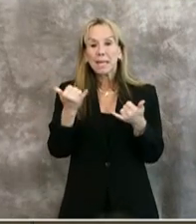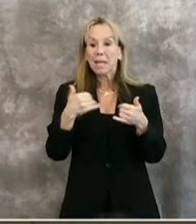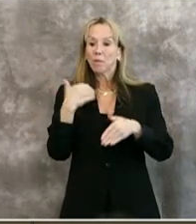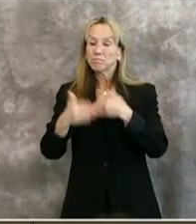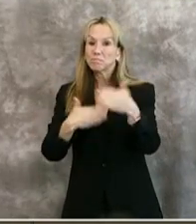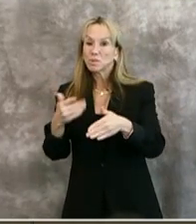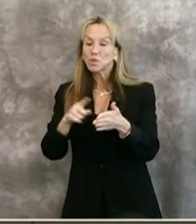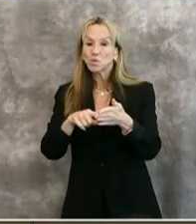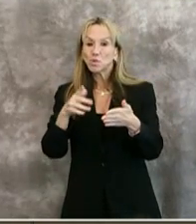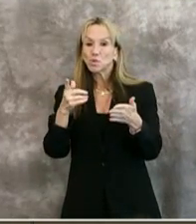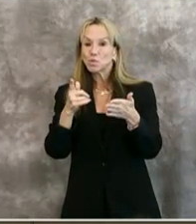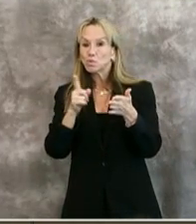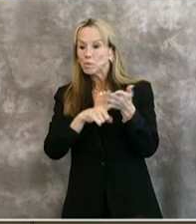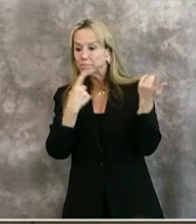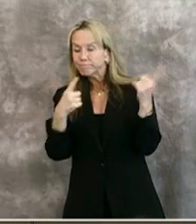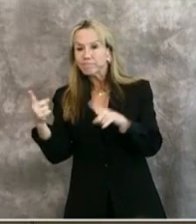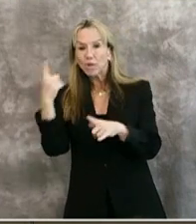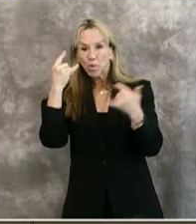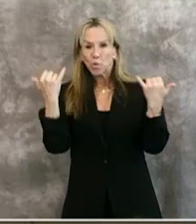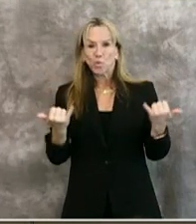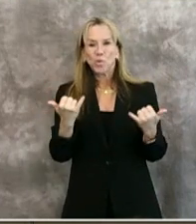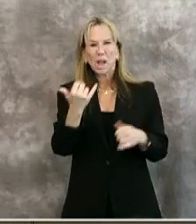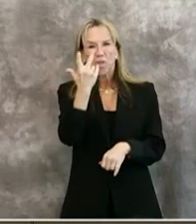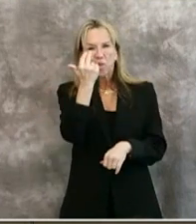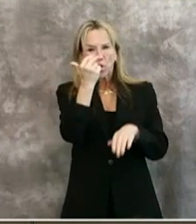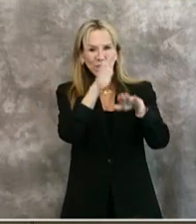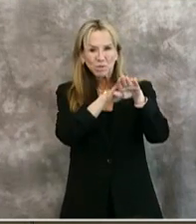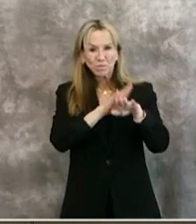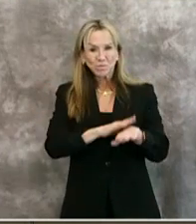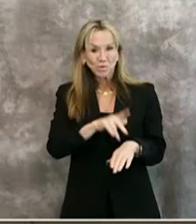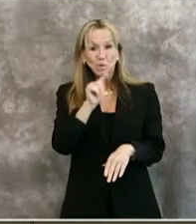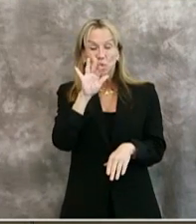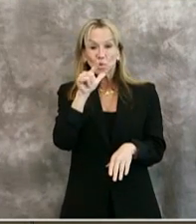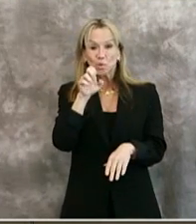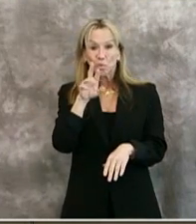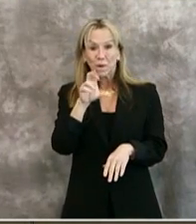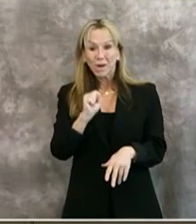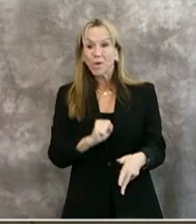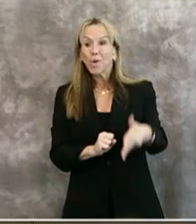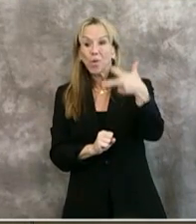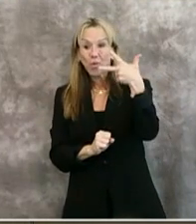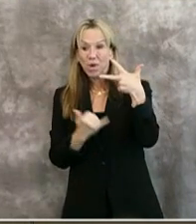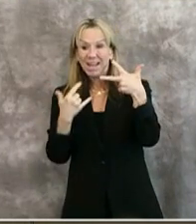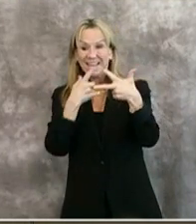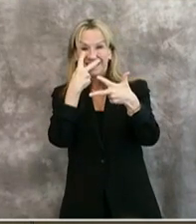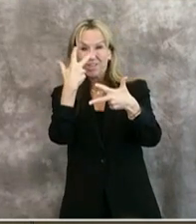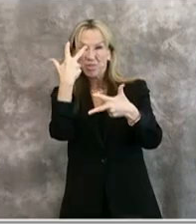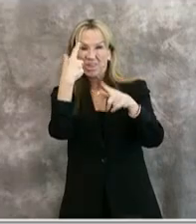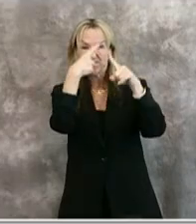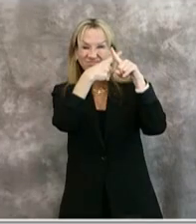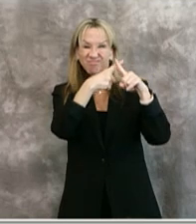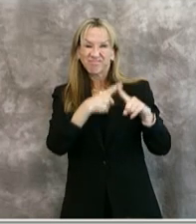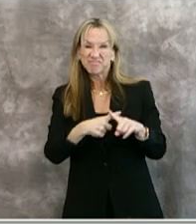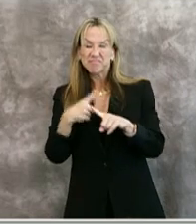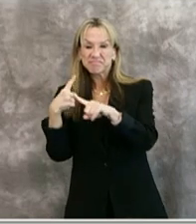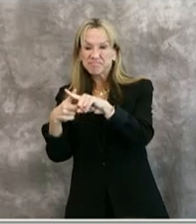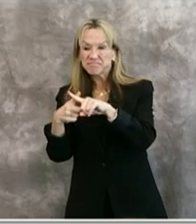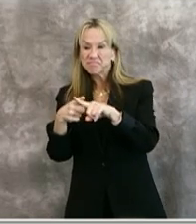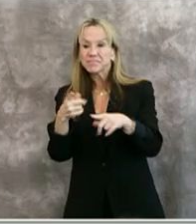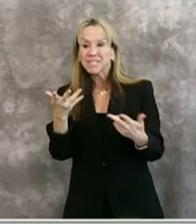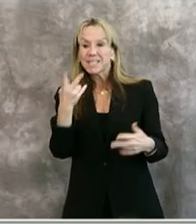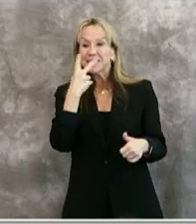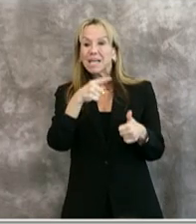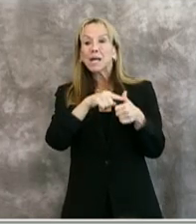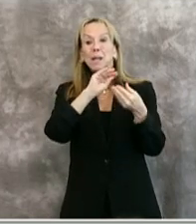move to the results for today's 13 triggers. 3 of these triggers are abnormal. And you will see